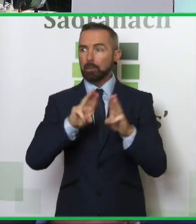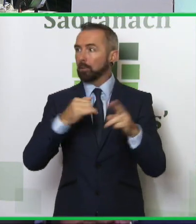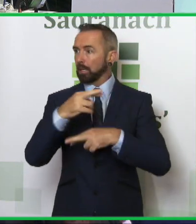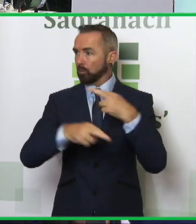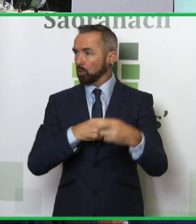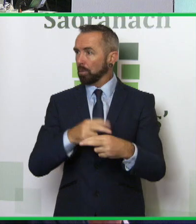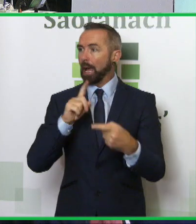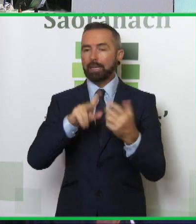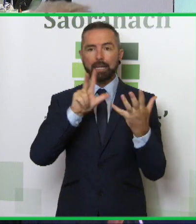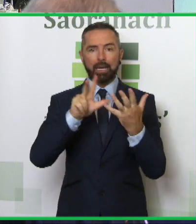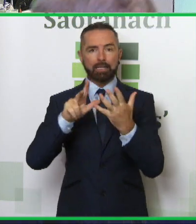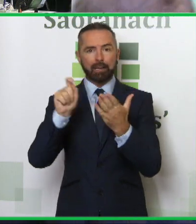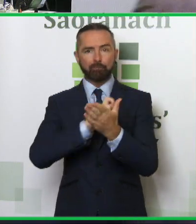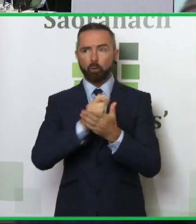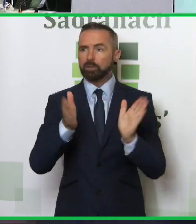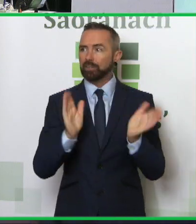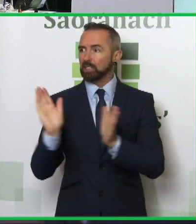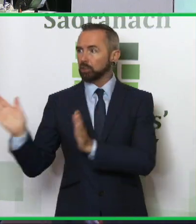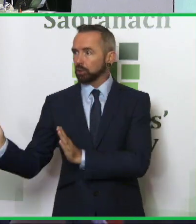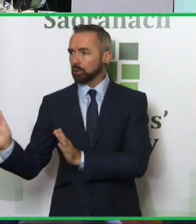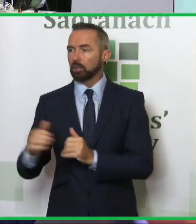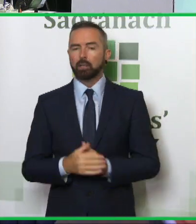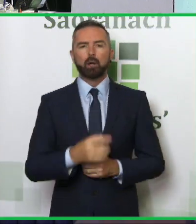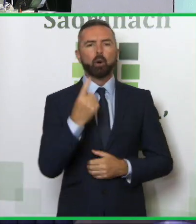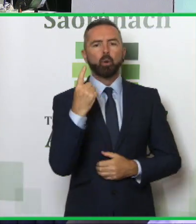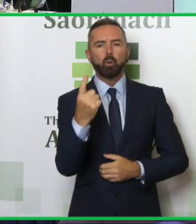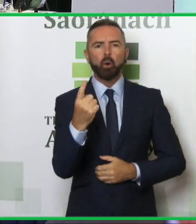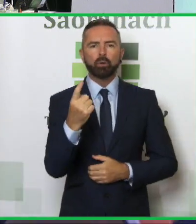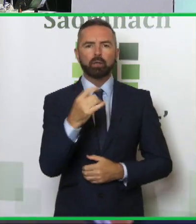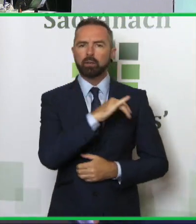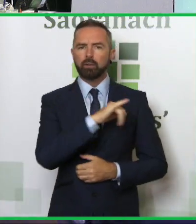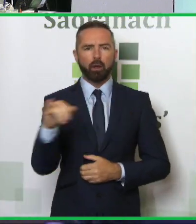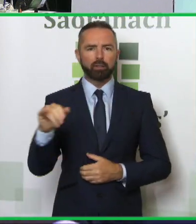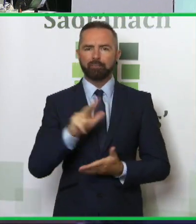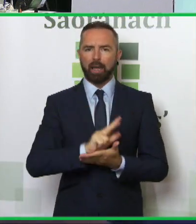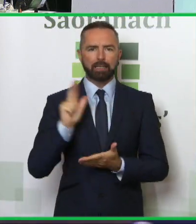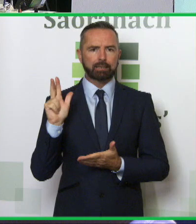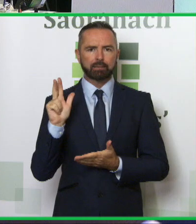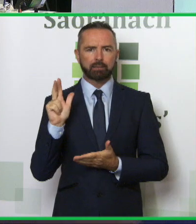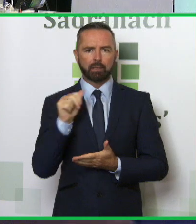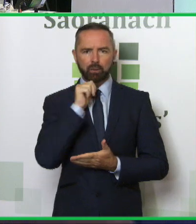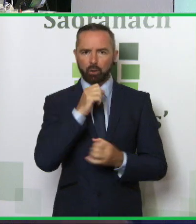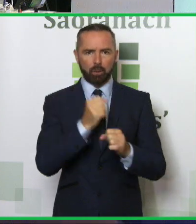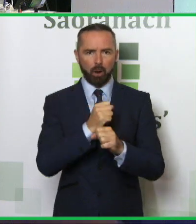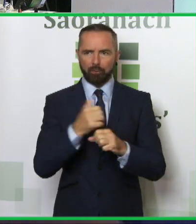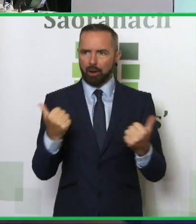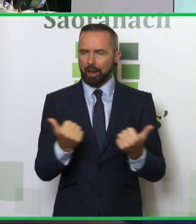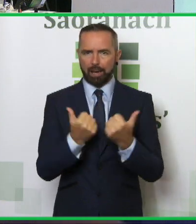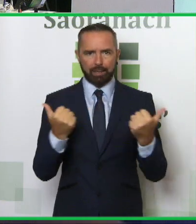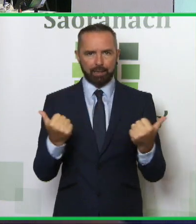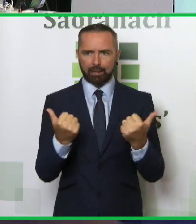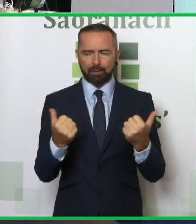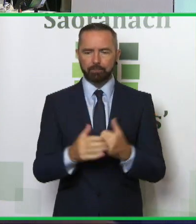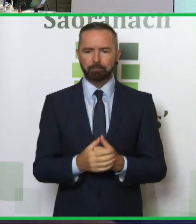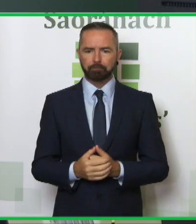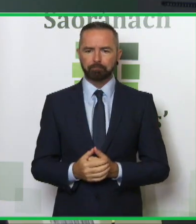had 88 votes cast. One of those was an invalid vote. It didn't have a mark for any of the three